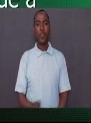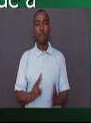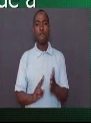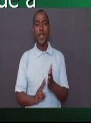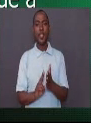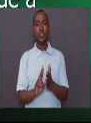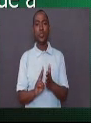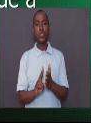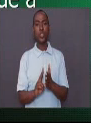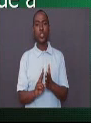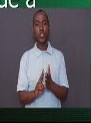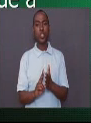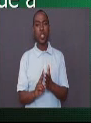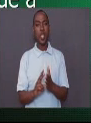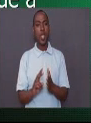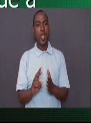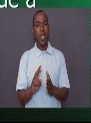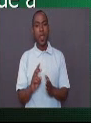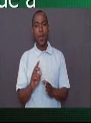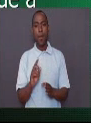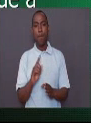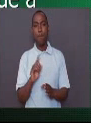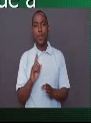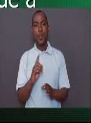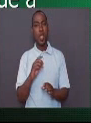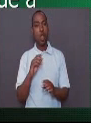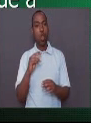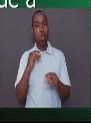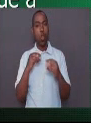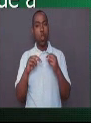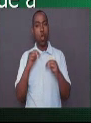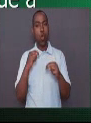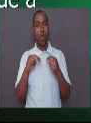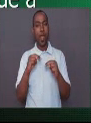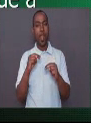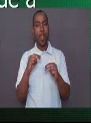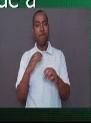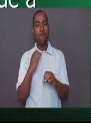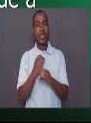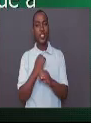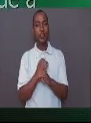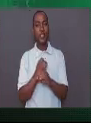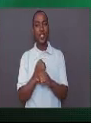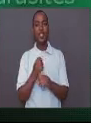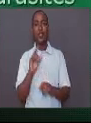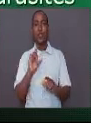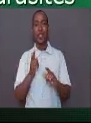Viruses do not carry out the normal functions of living things.